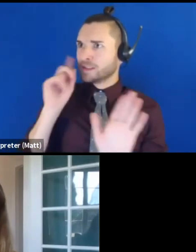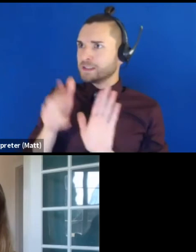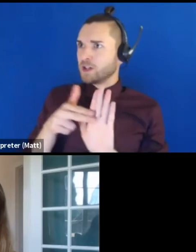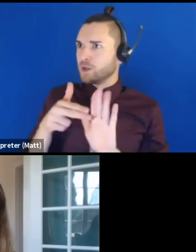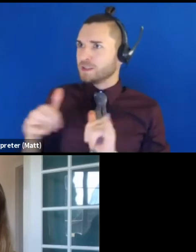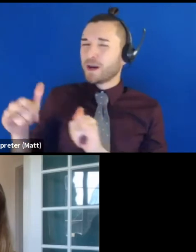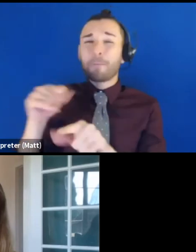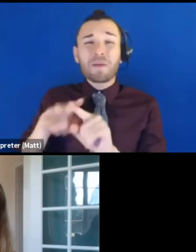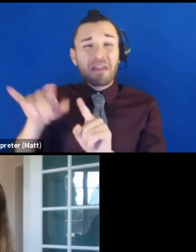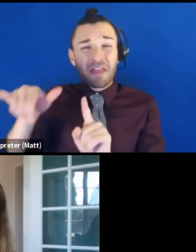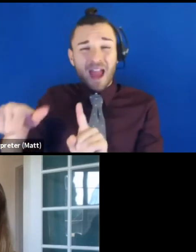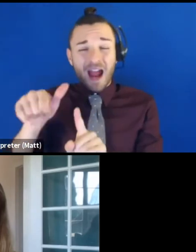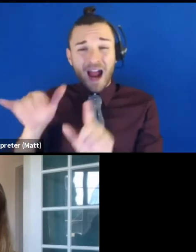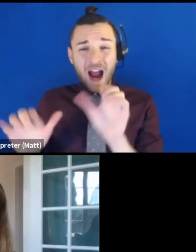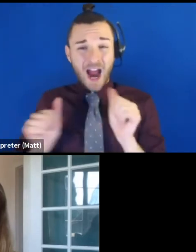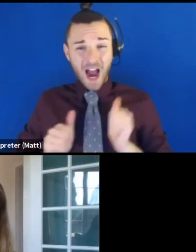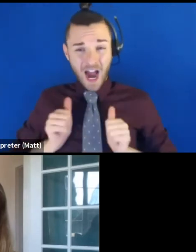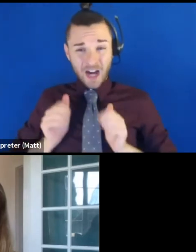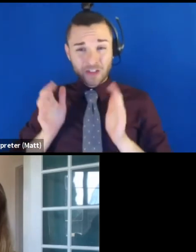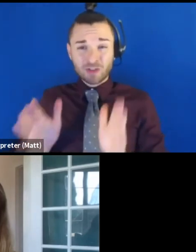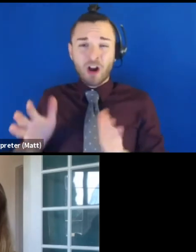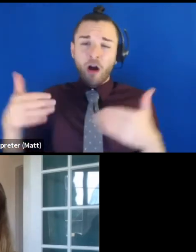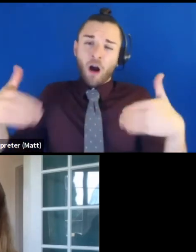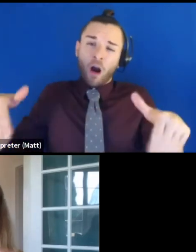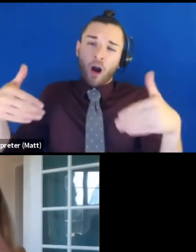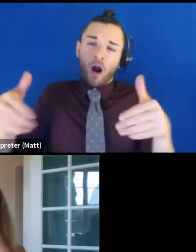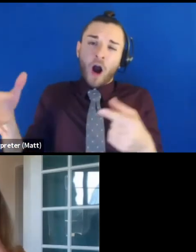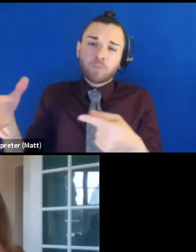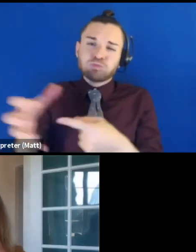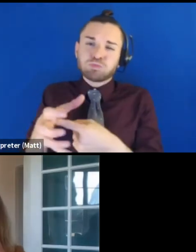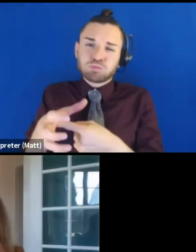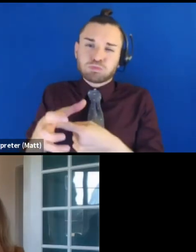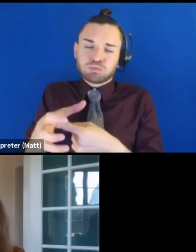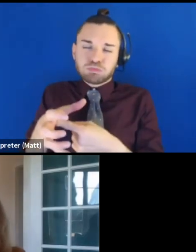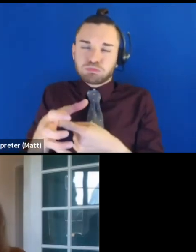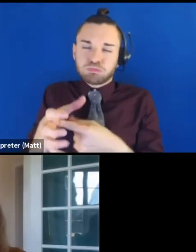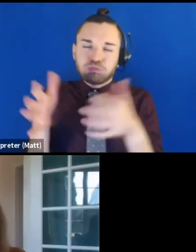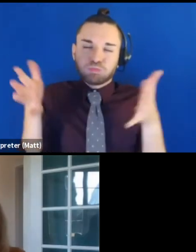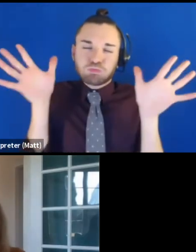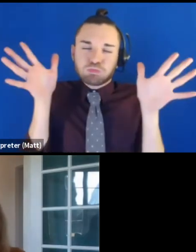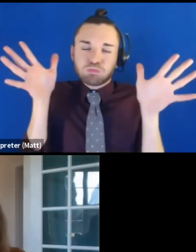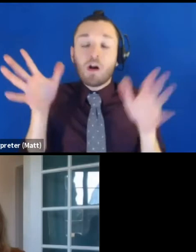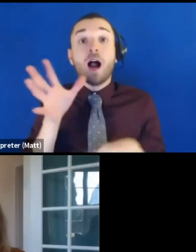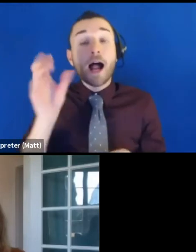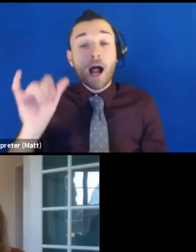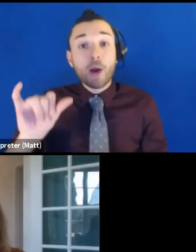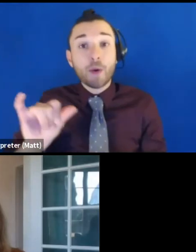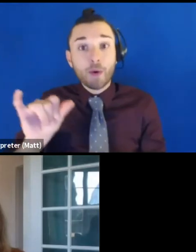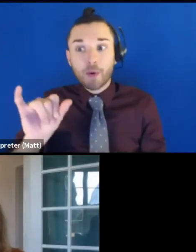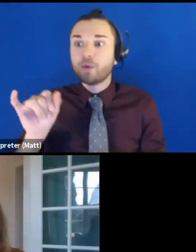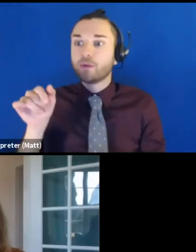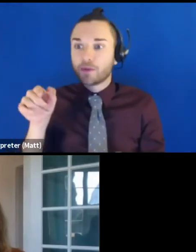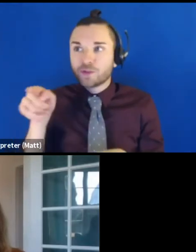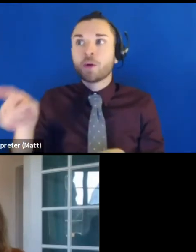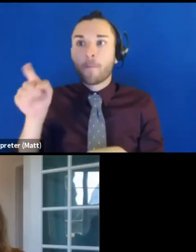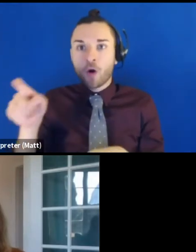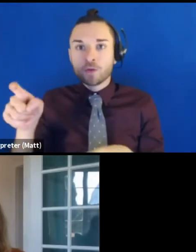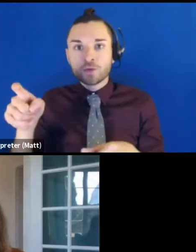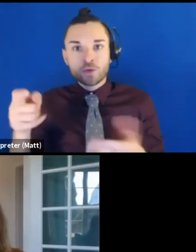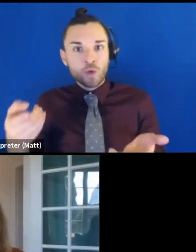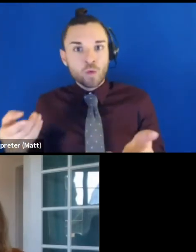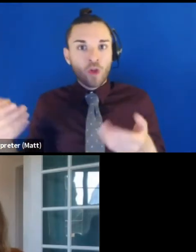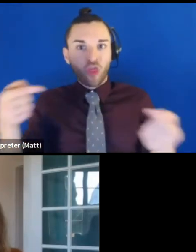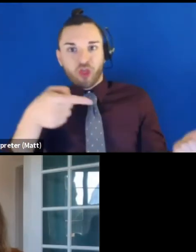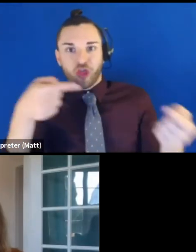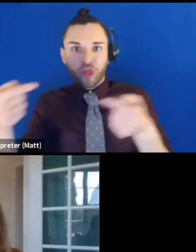actress is just so incredible on the show. And she, the thing is, she's there to blast back at Larry David.